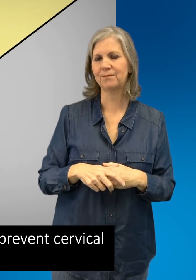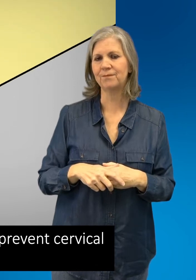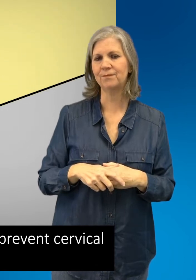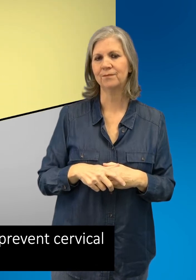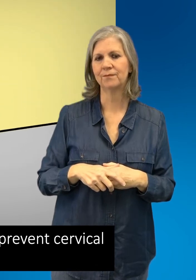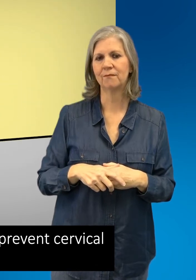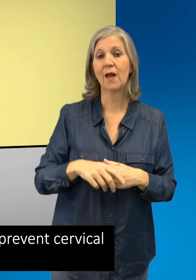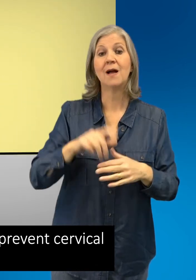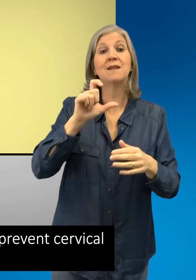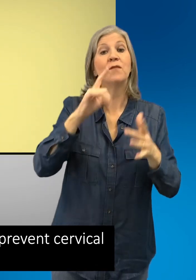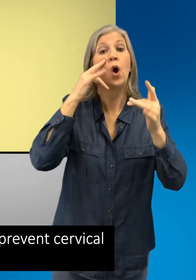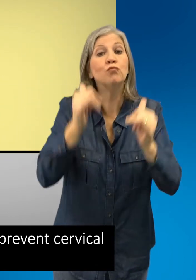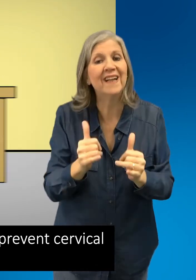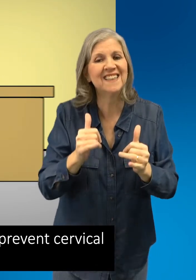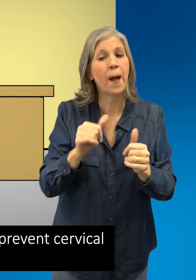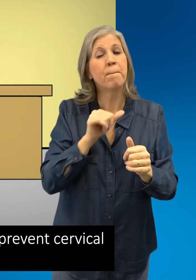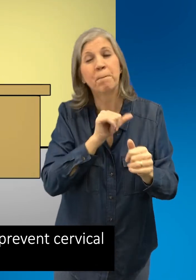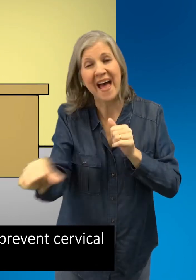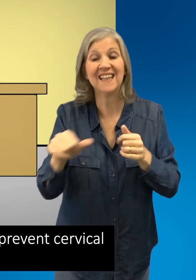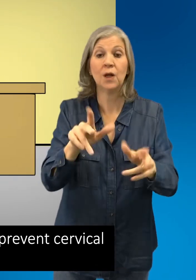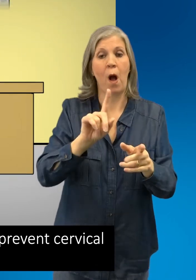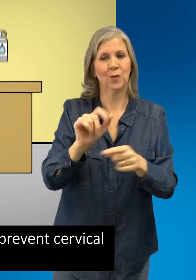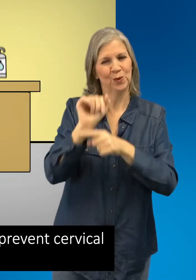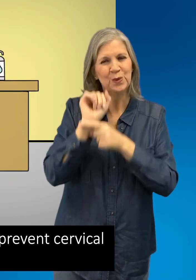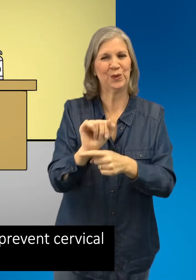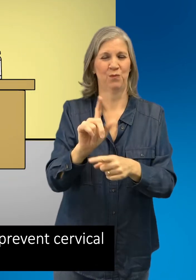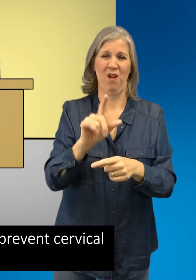Cervical screening is the best way to prevent cervical cancer.